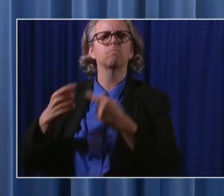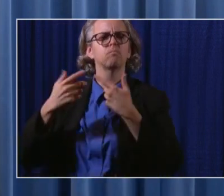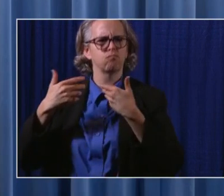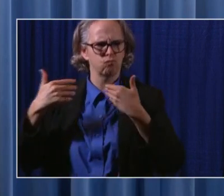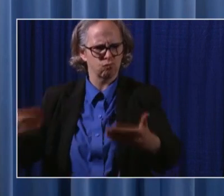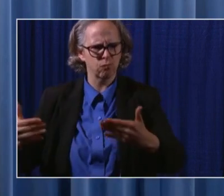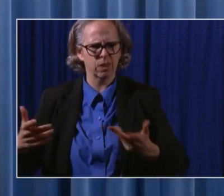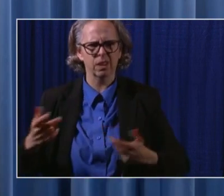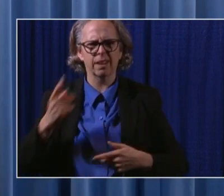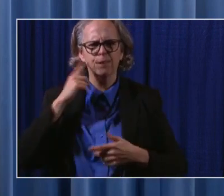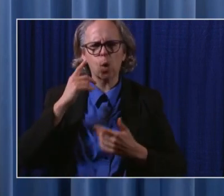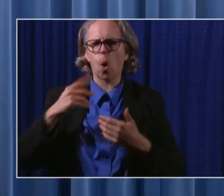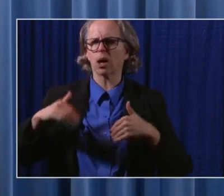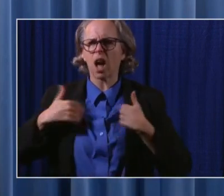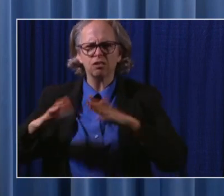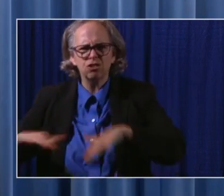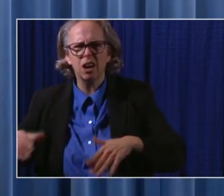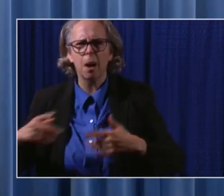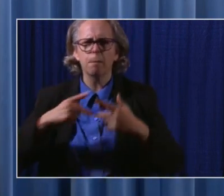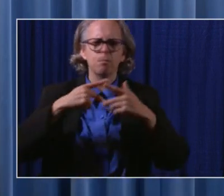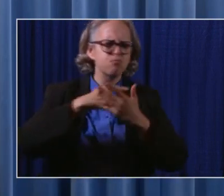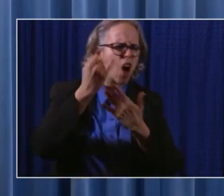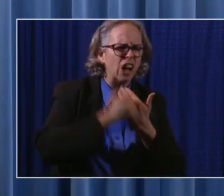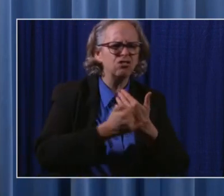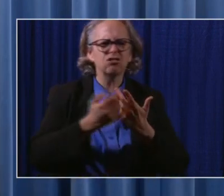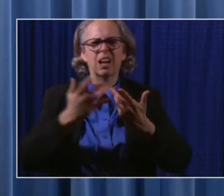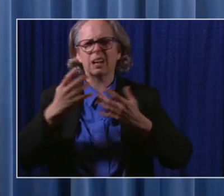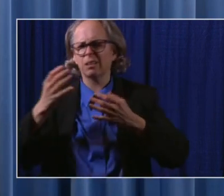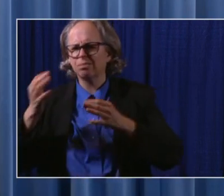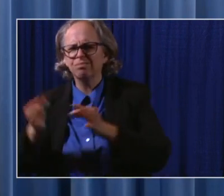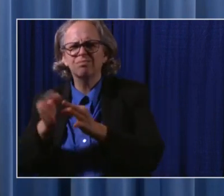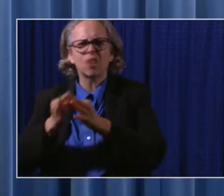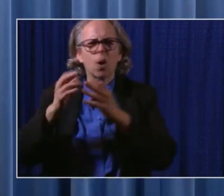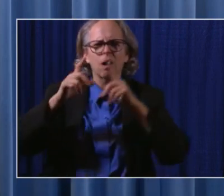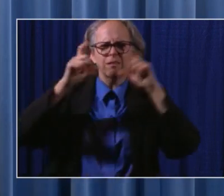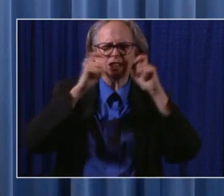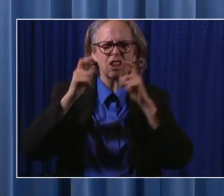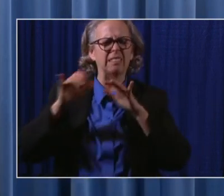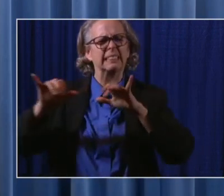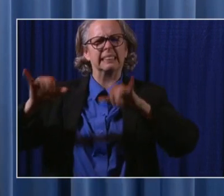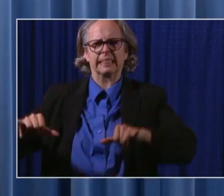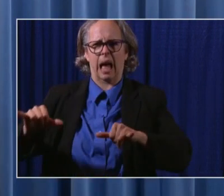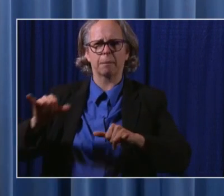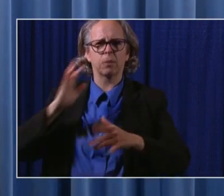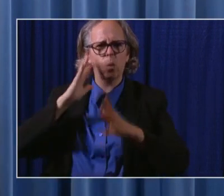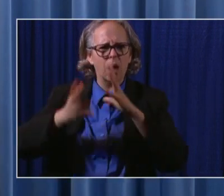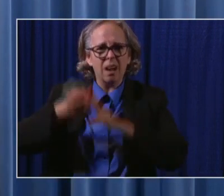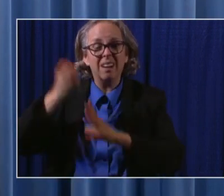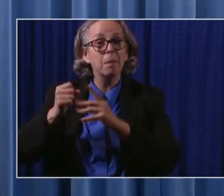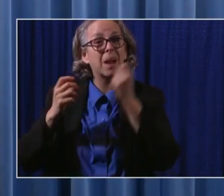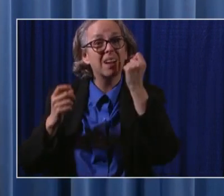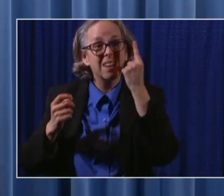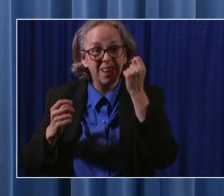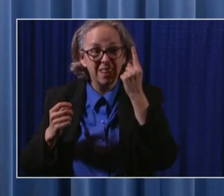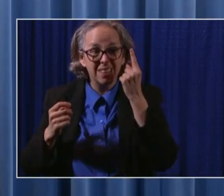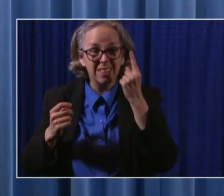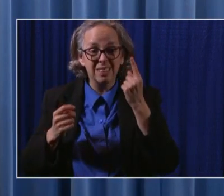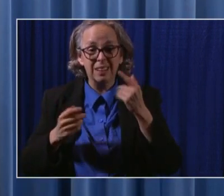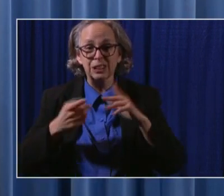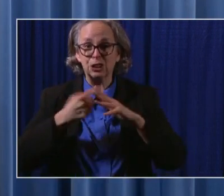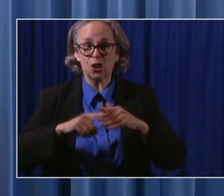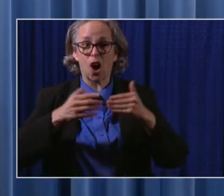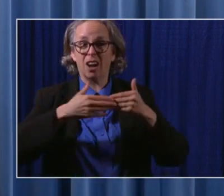rockets, whatever, sewing. But going forward, no grandstand